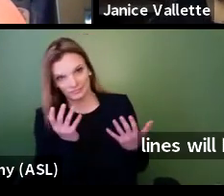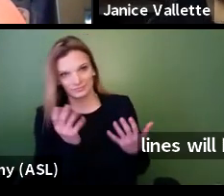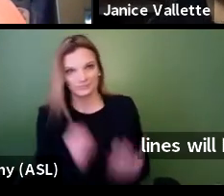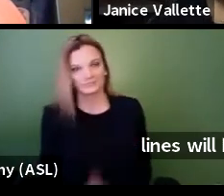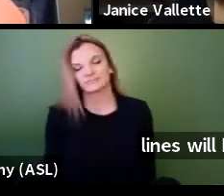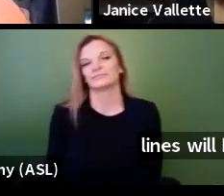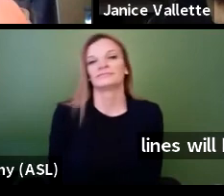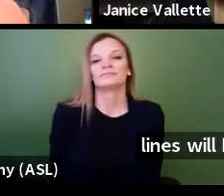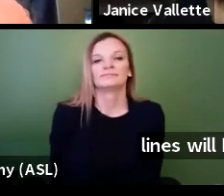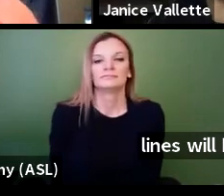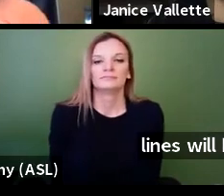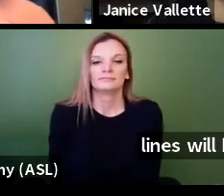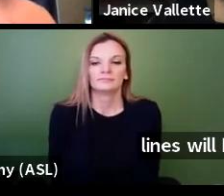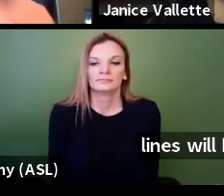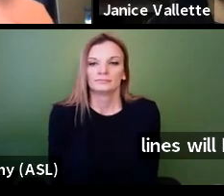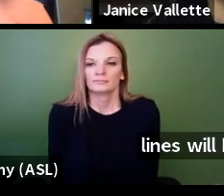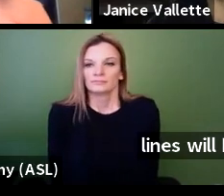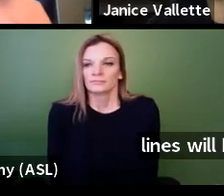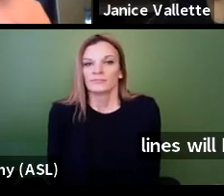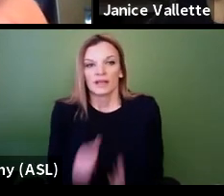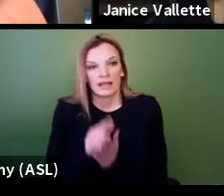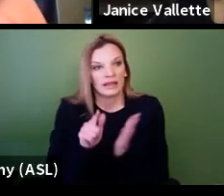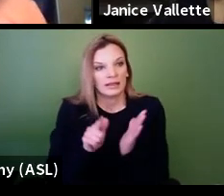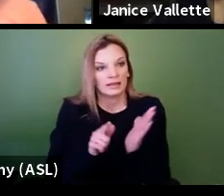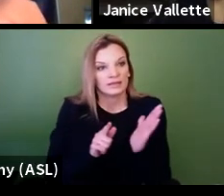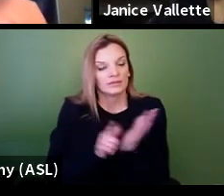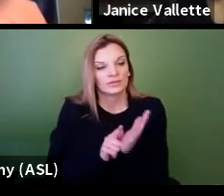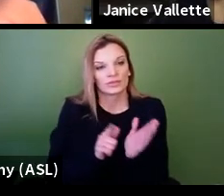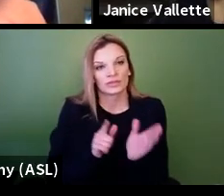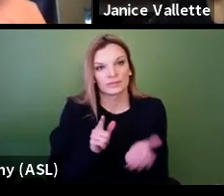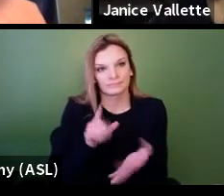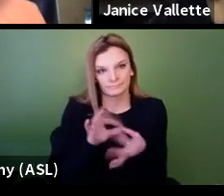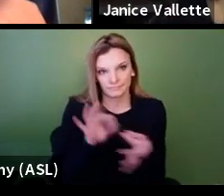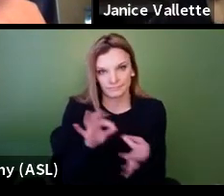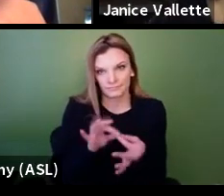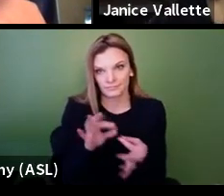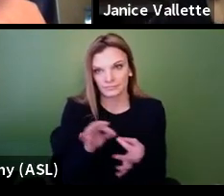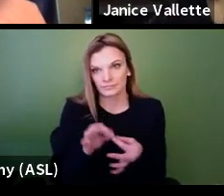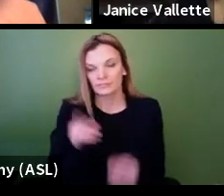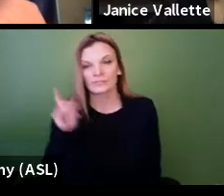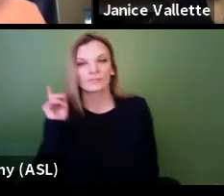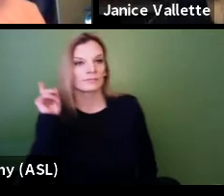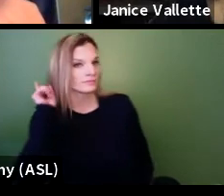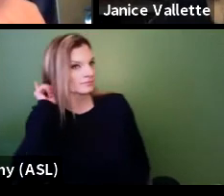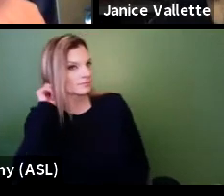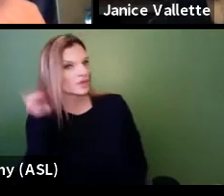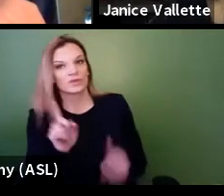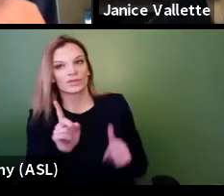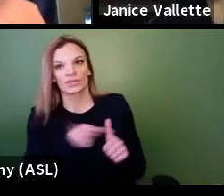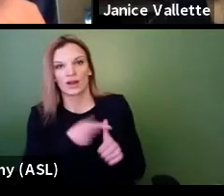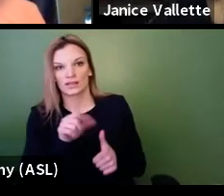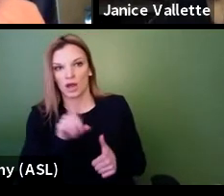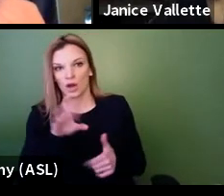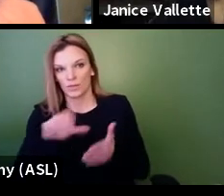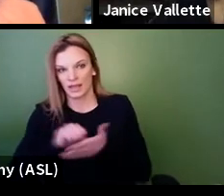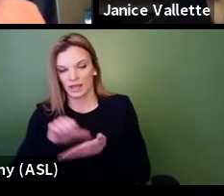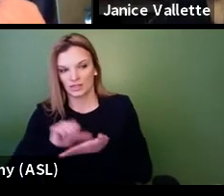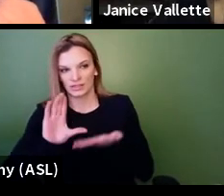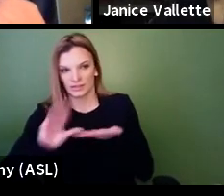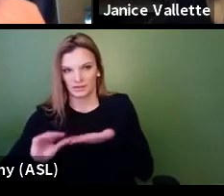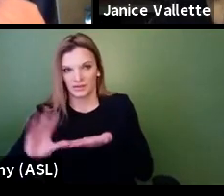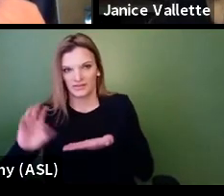Okay, legal counsel report. And I'll take your comment that you started out at 100 pages and